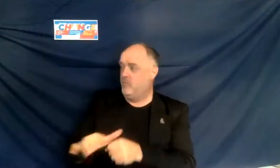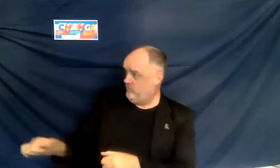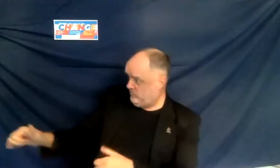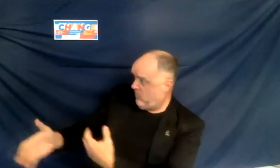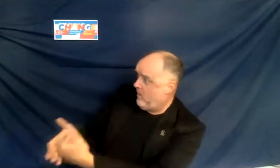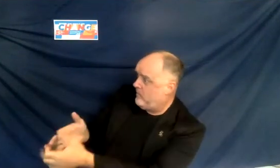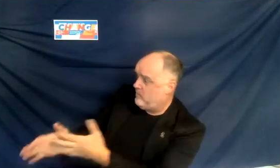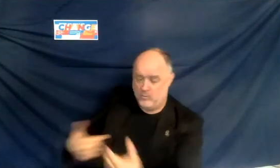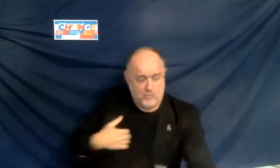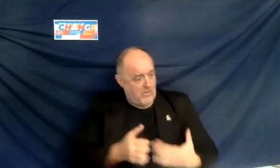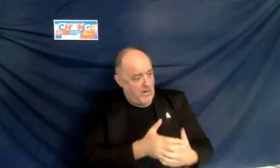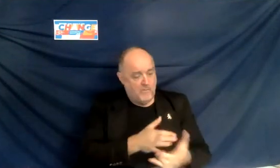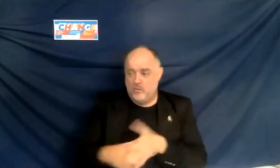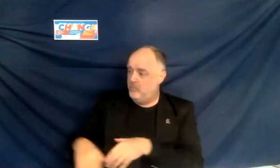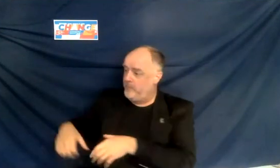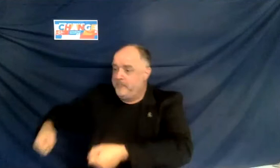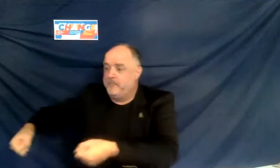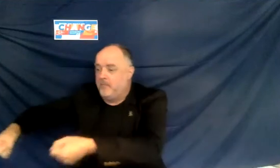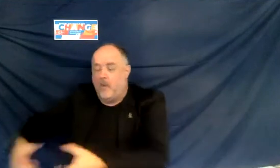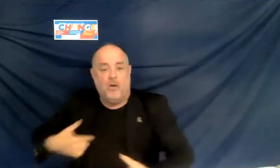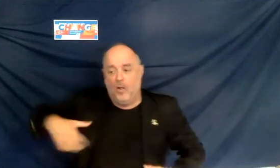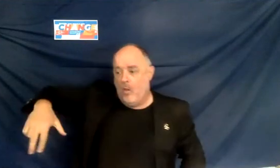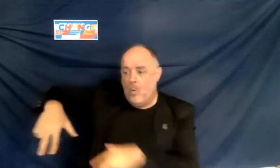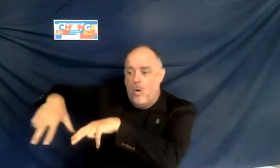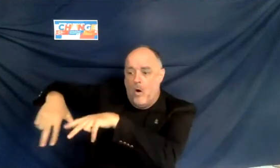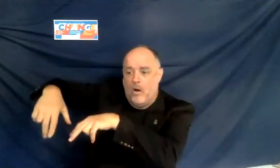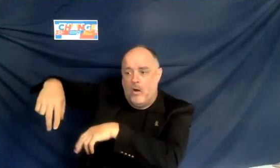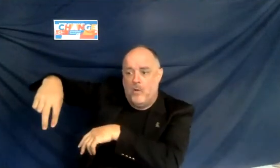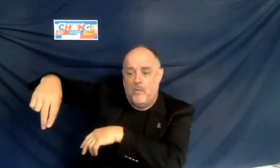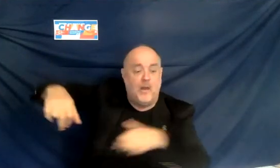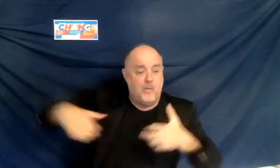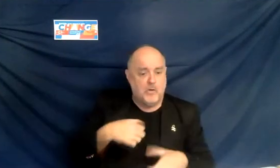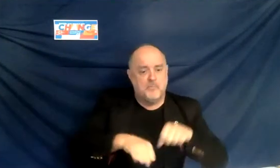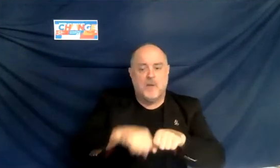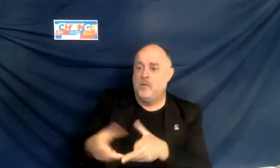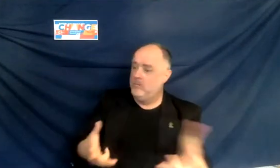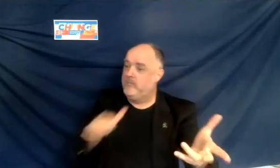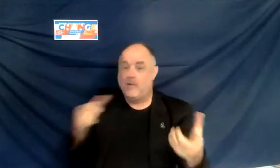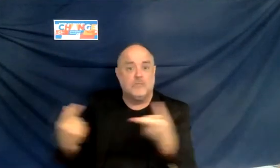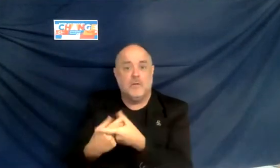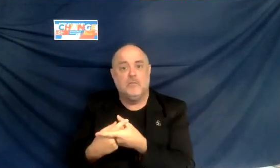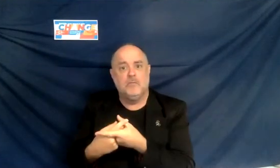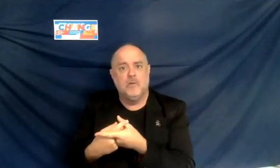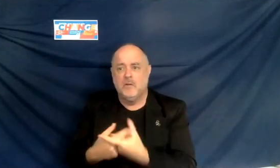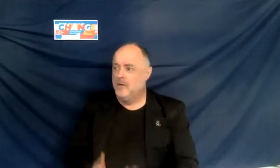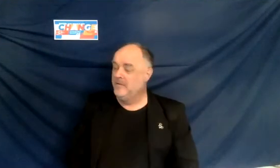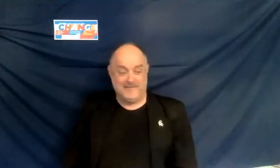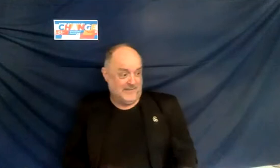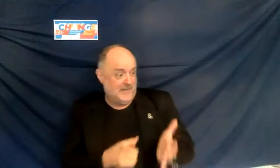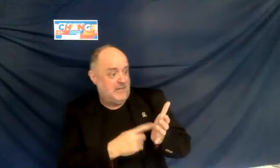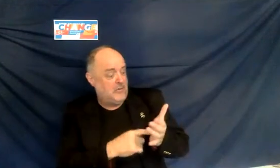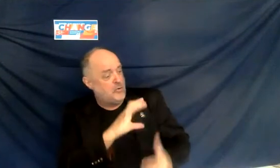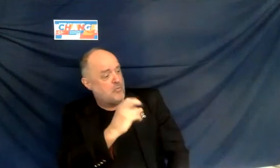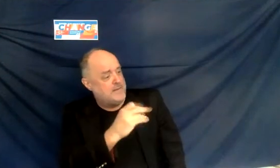We could still pass her comfortably, and yeah, not impede on each other. And you see people in wheelchairs and